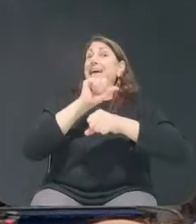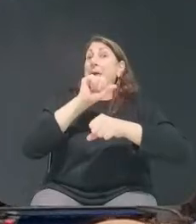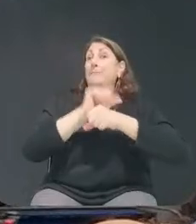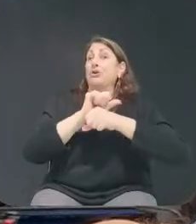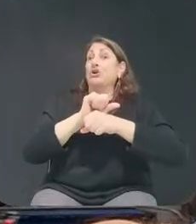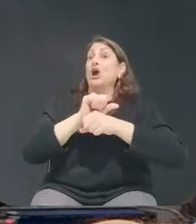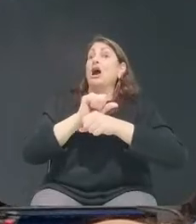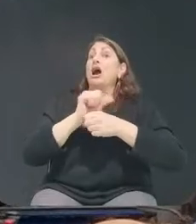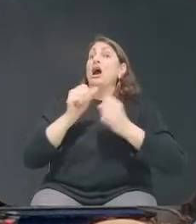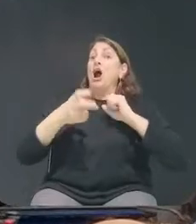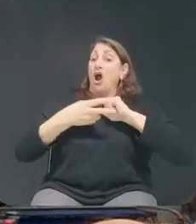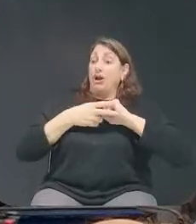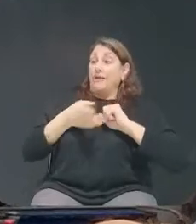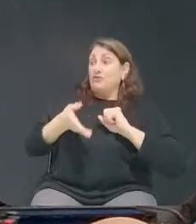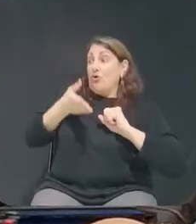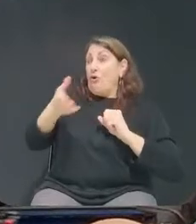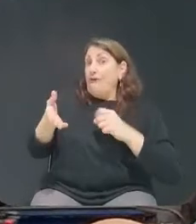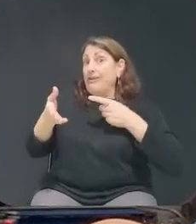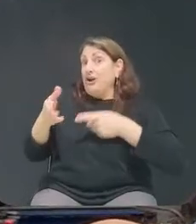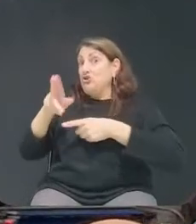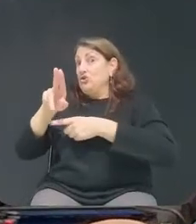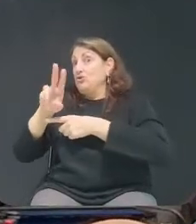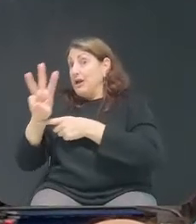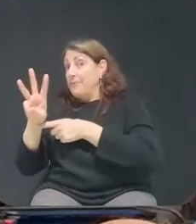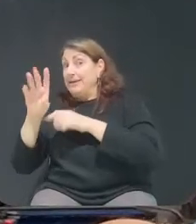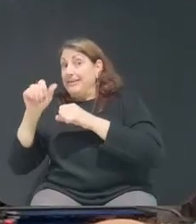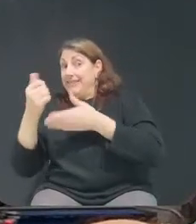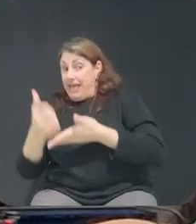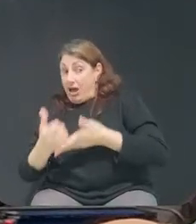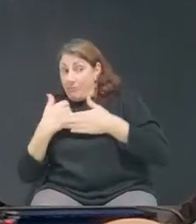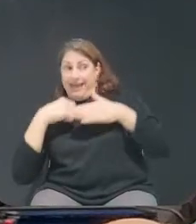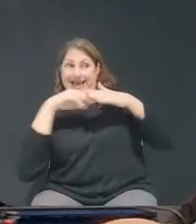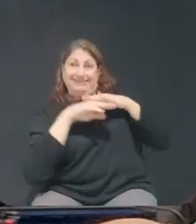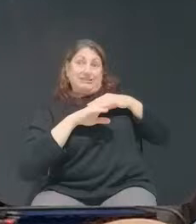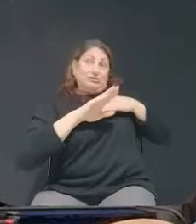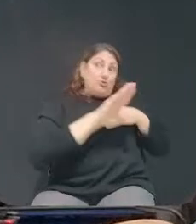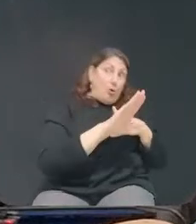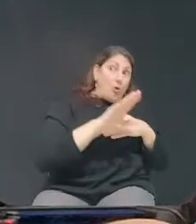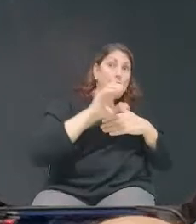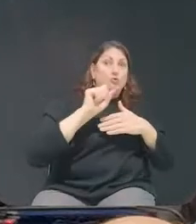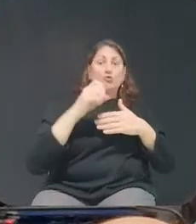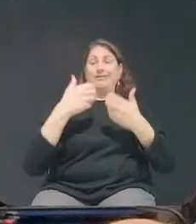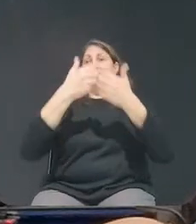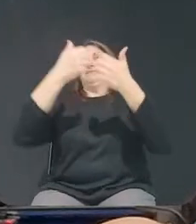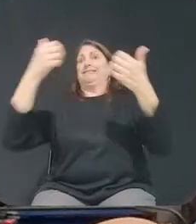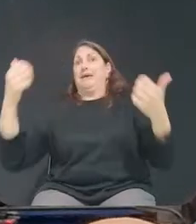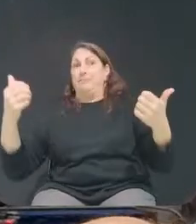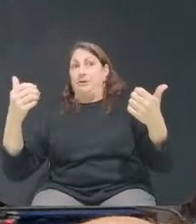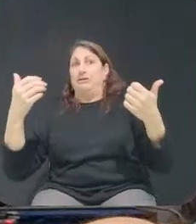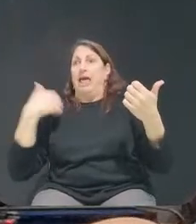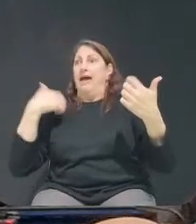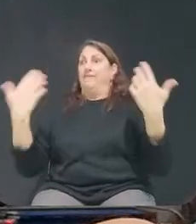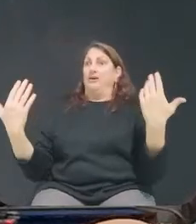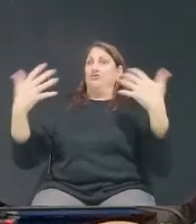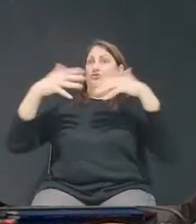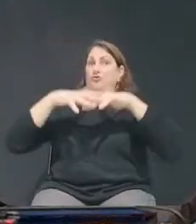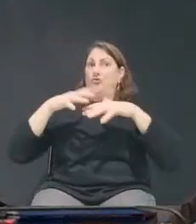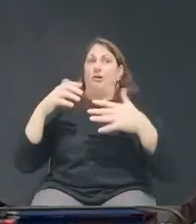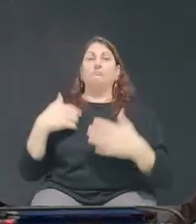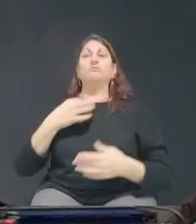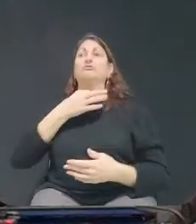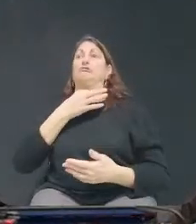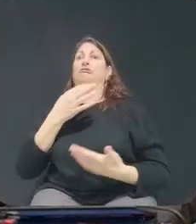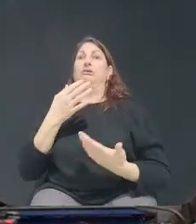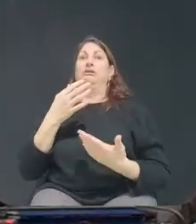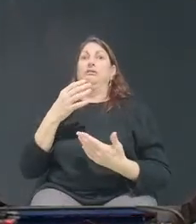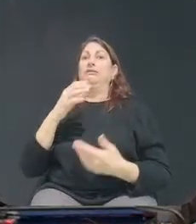would they be able to help me access yours, or would they be totally different, or the town crier, or